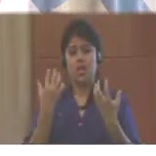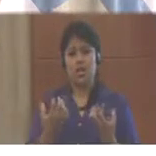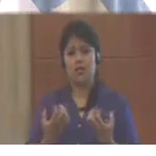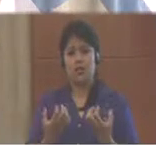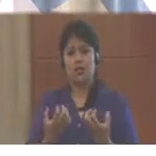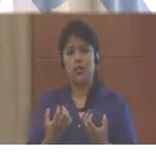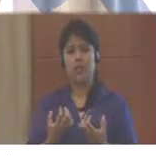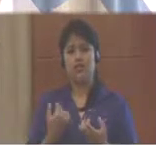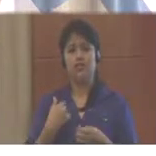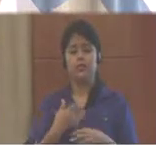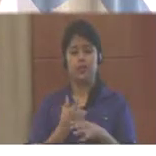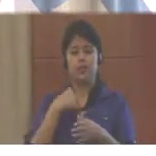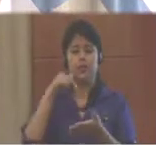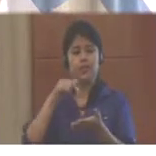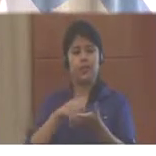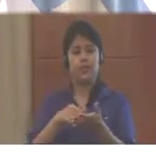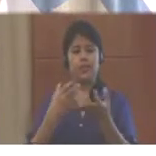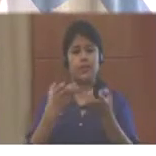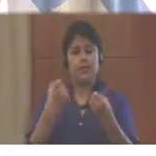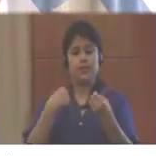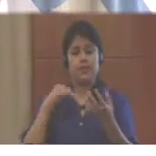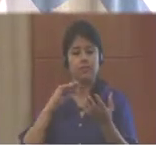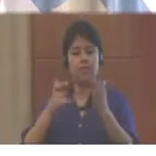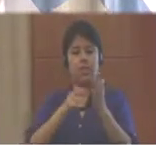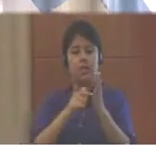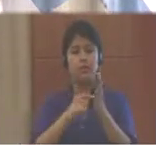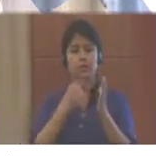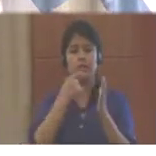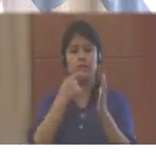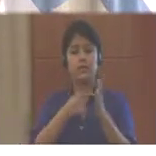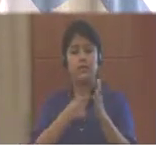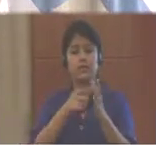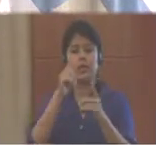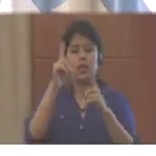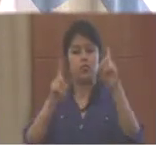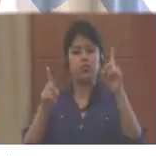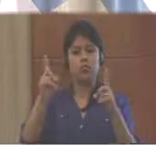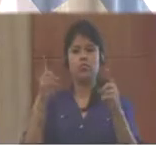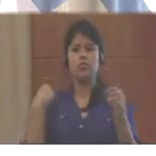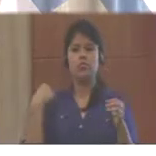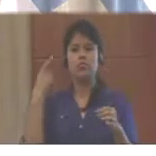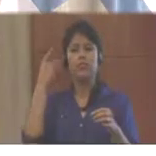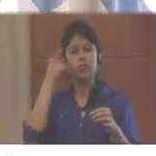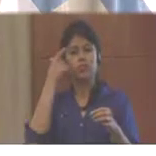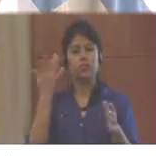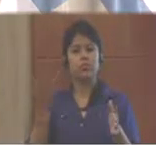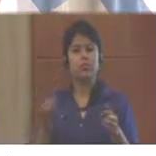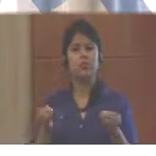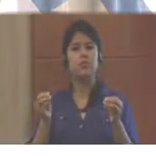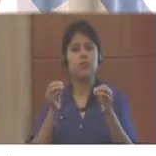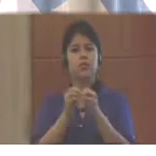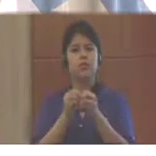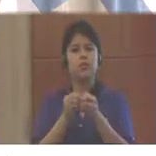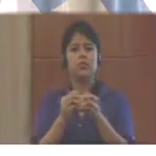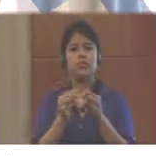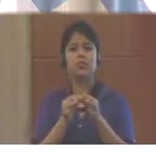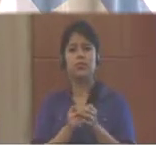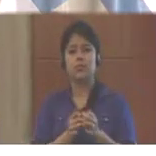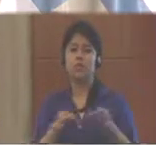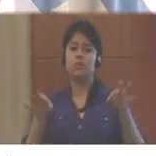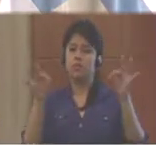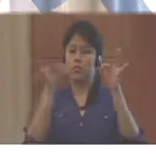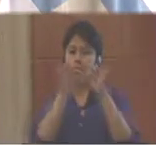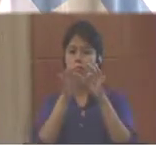like to highlight in that respect some of the aspects that we believe